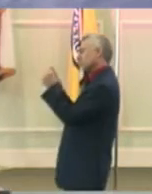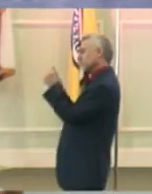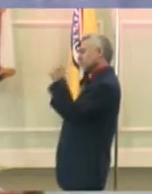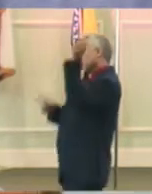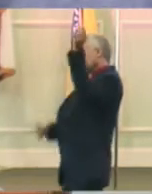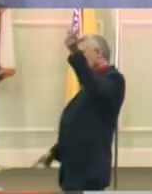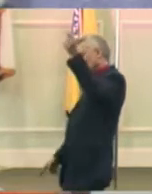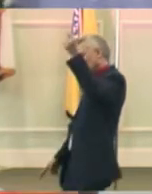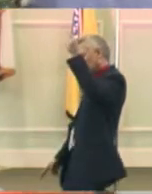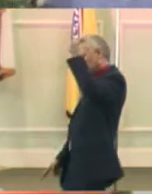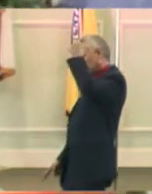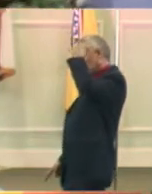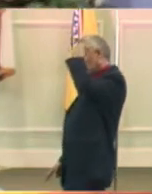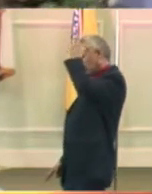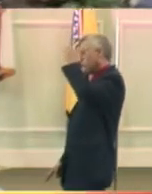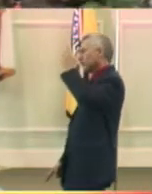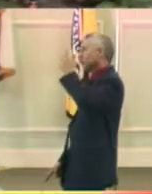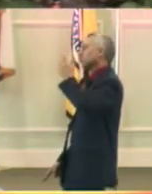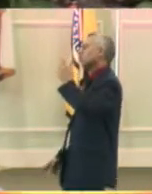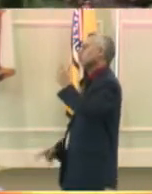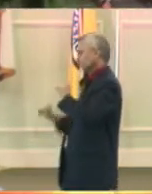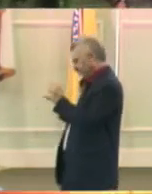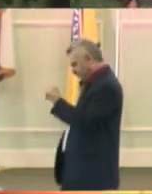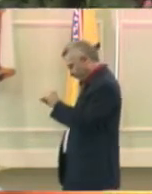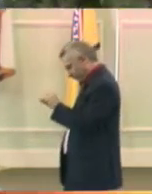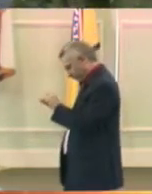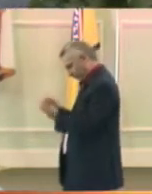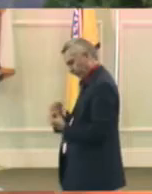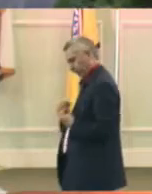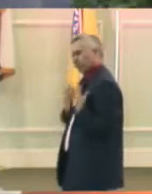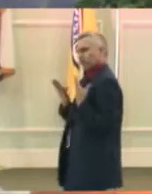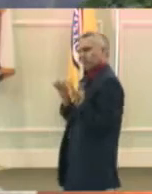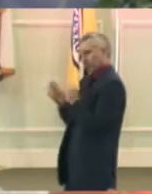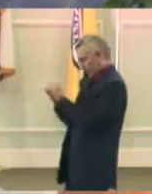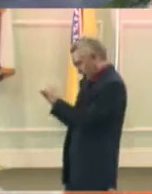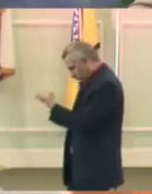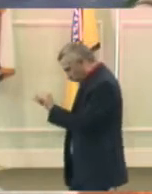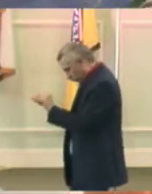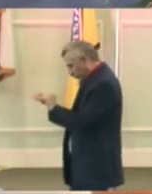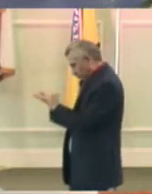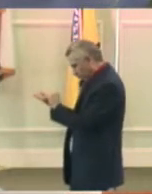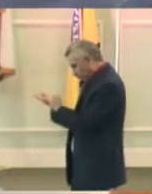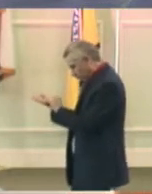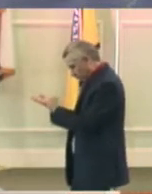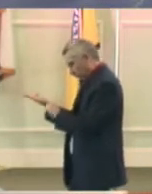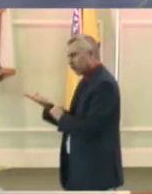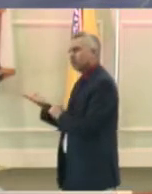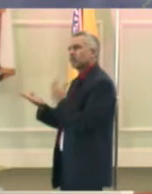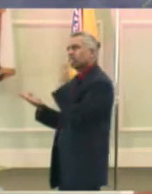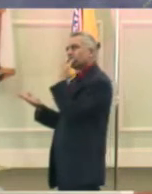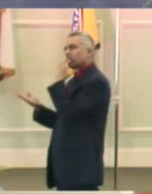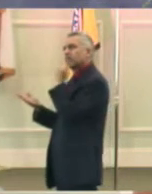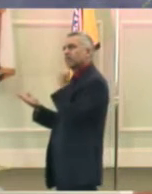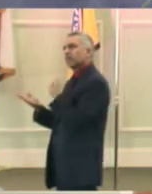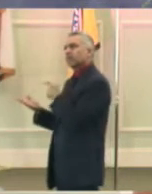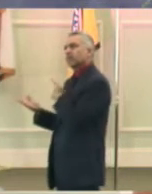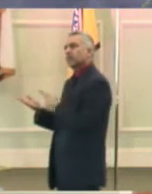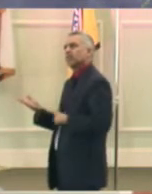melody. And he began to pen the following song. Some of you may know it. Precious Lord, take my